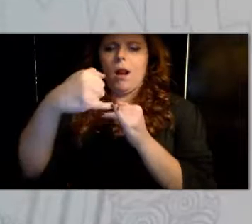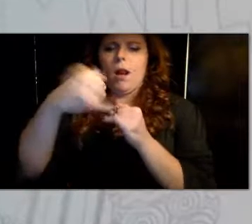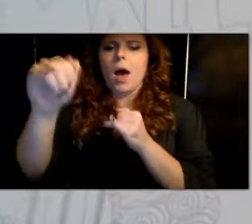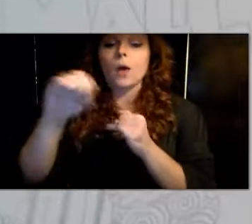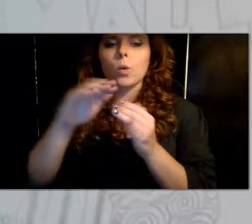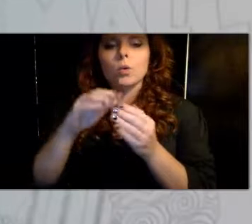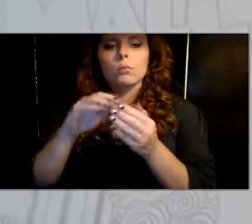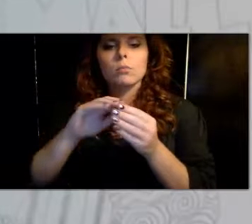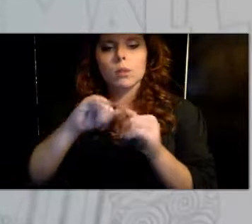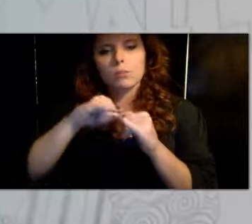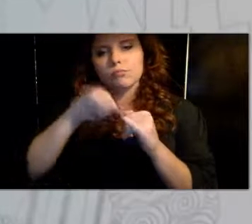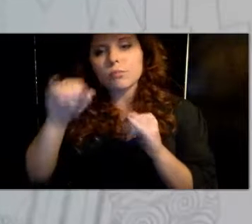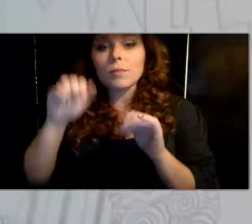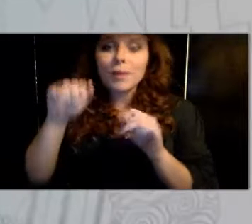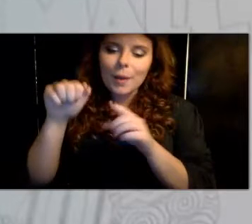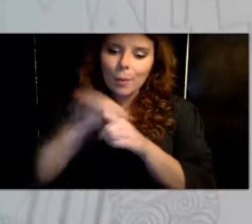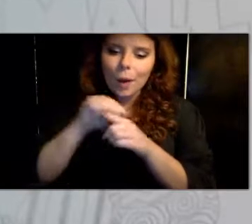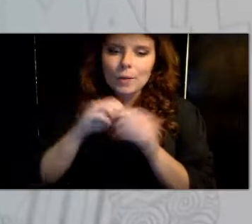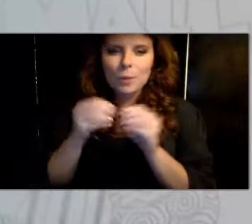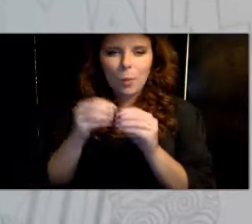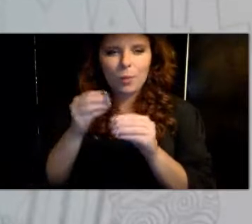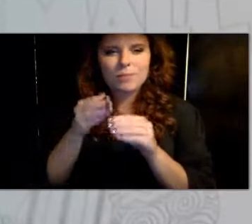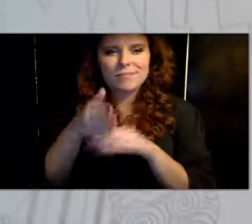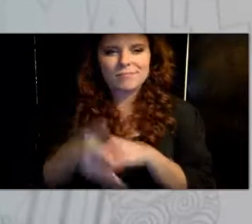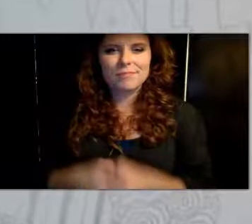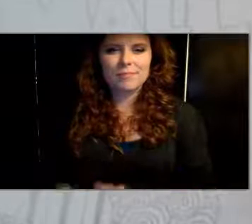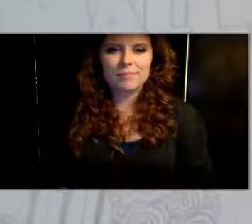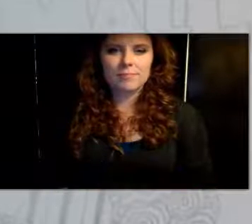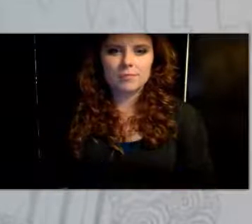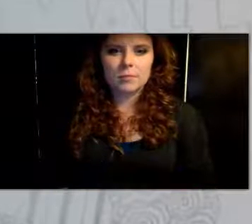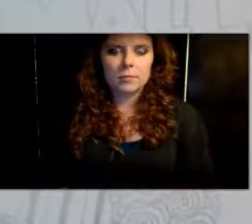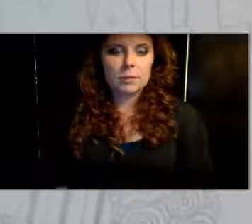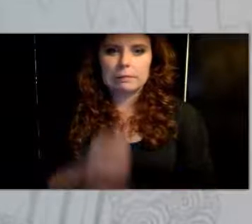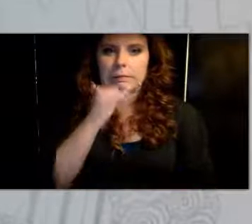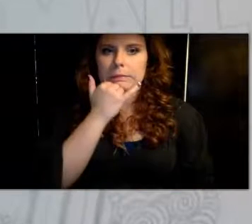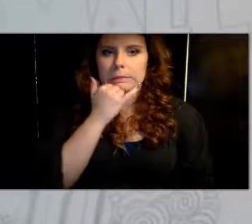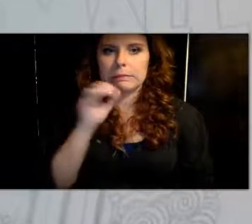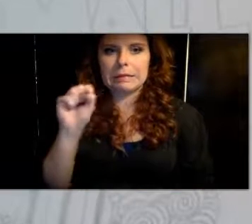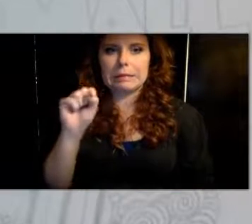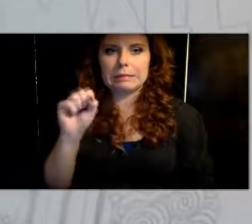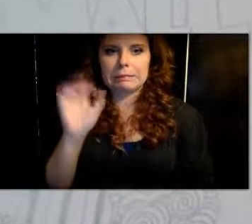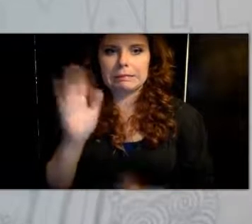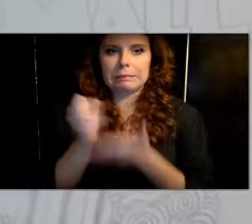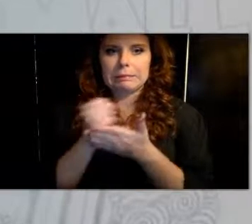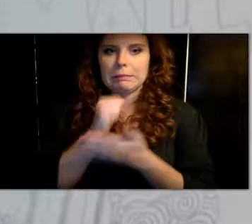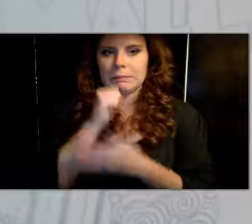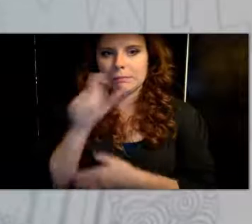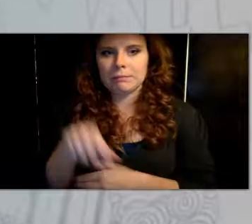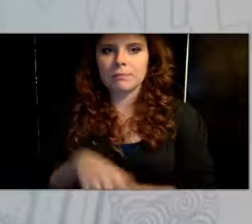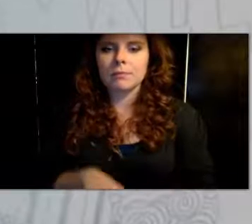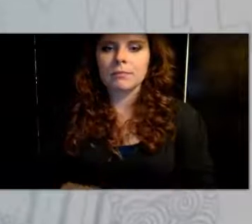nice curves, you can always practice more after we're done. So square, I added an S there.